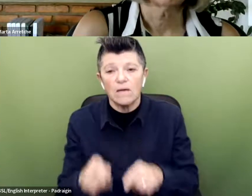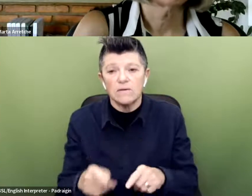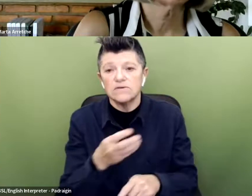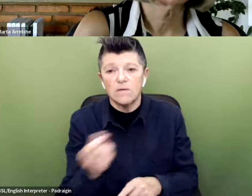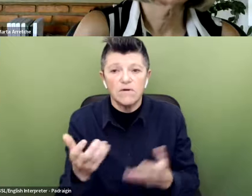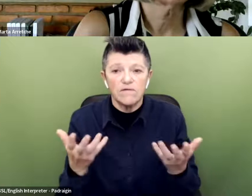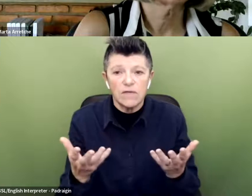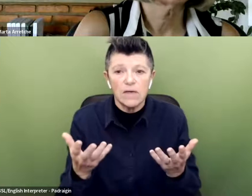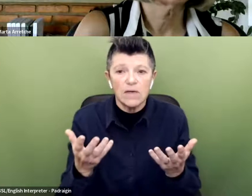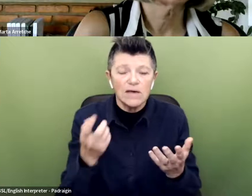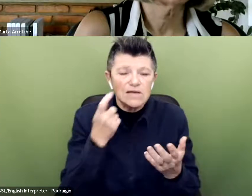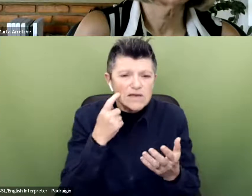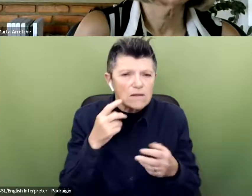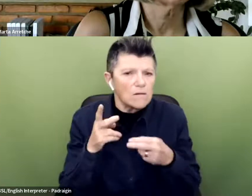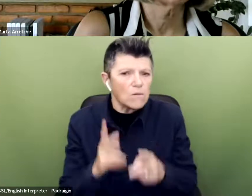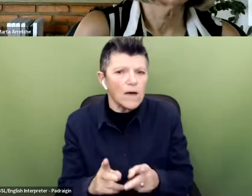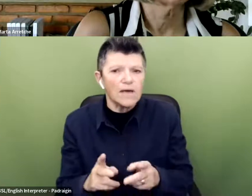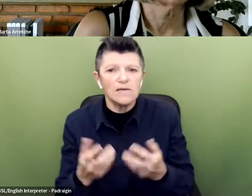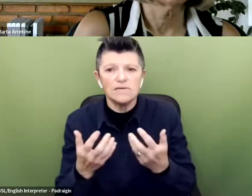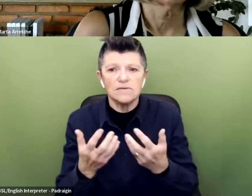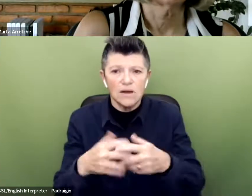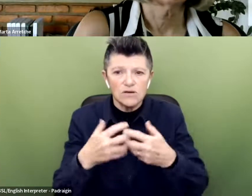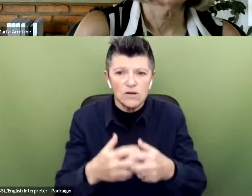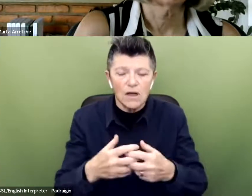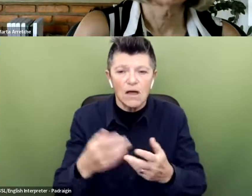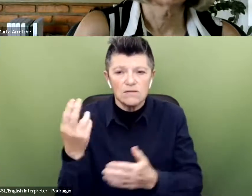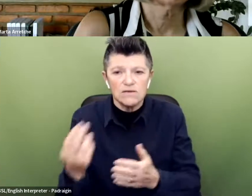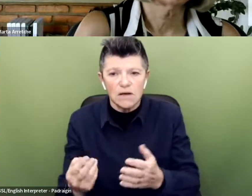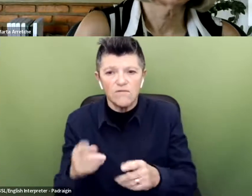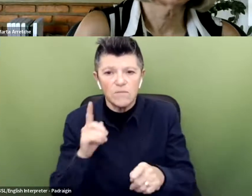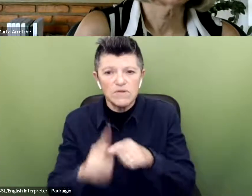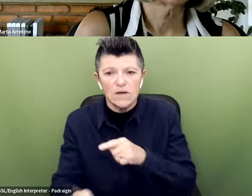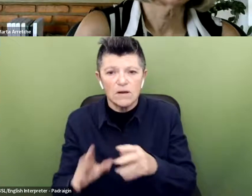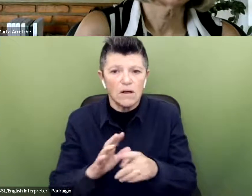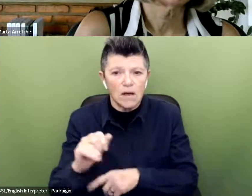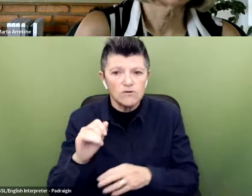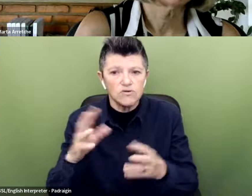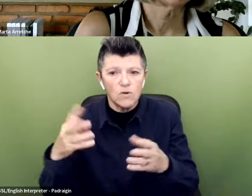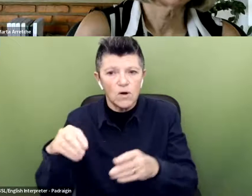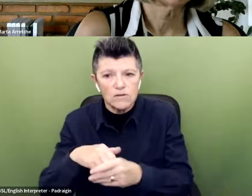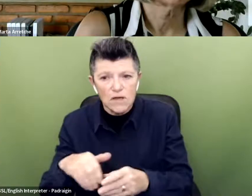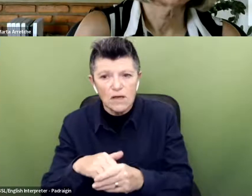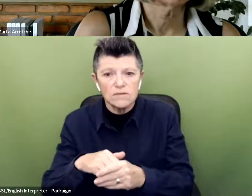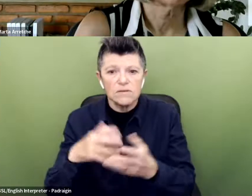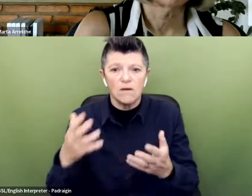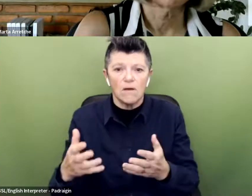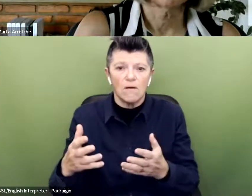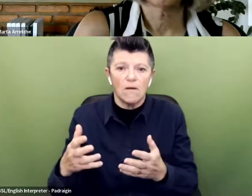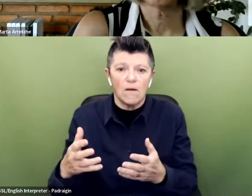in which technologies are designed for particular cultural contexts and with particular affordances that furthers these kinds